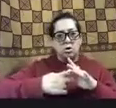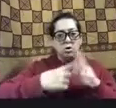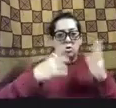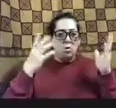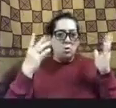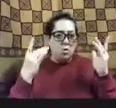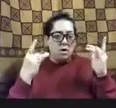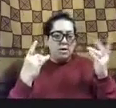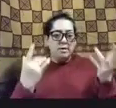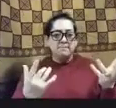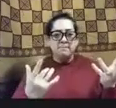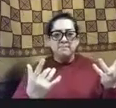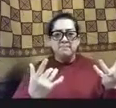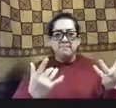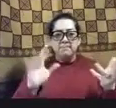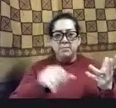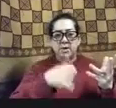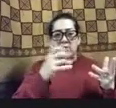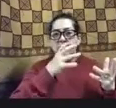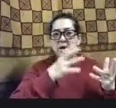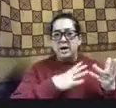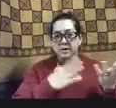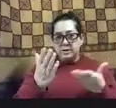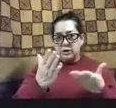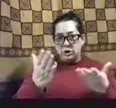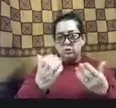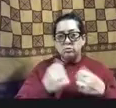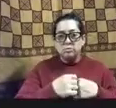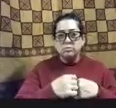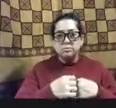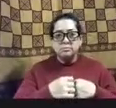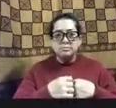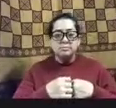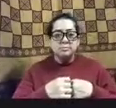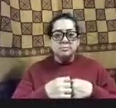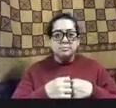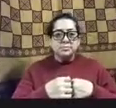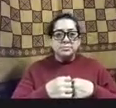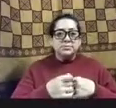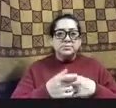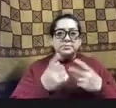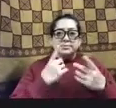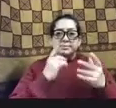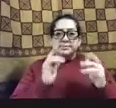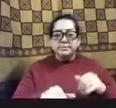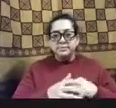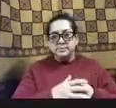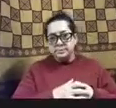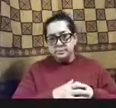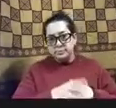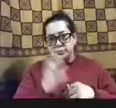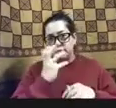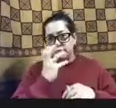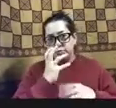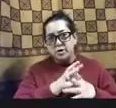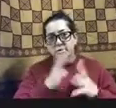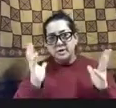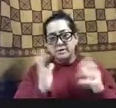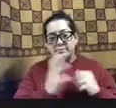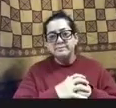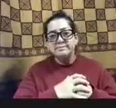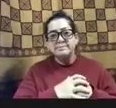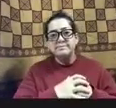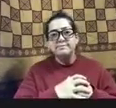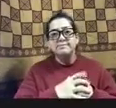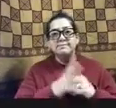because of the other ladies here on the call today. So with that said, wow, that was a lot. That was a lot